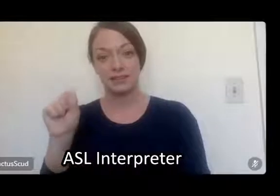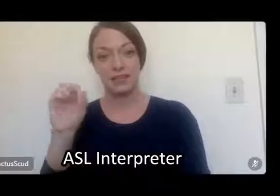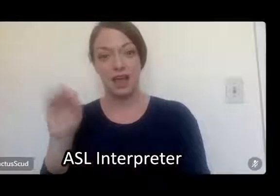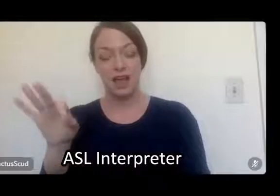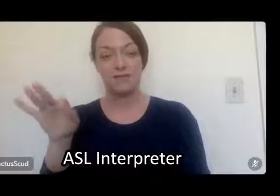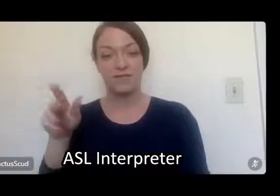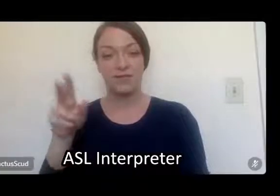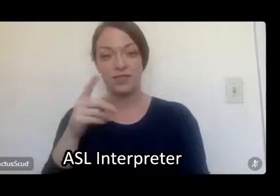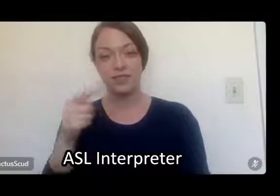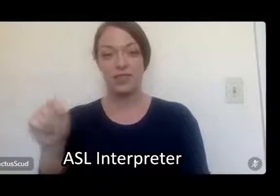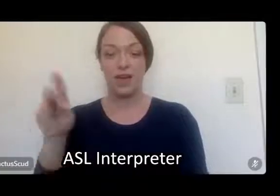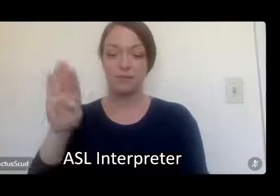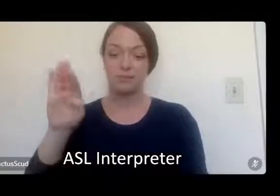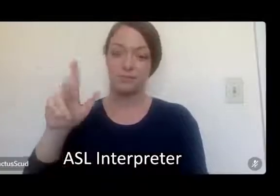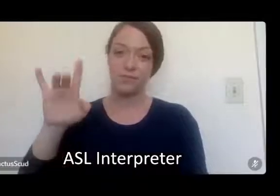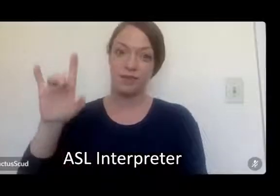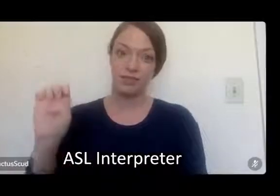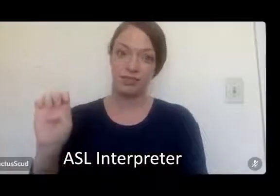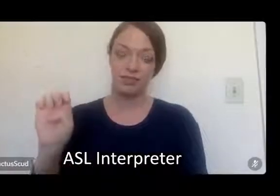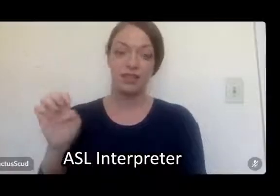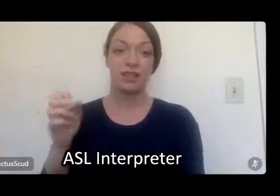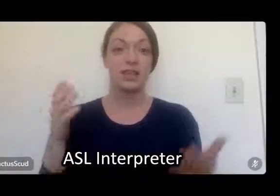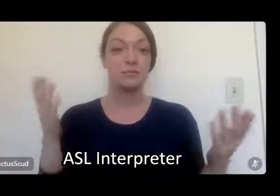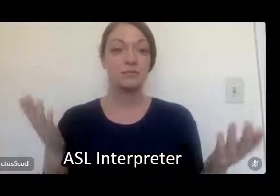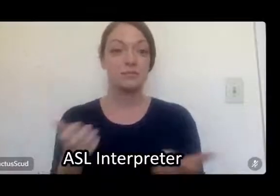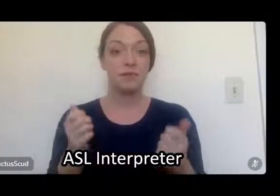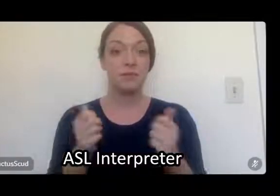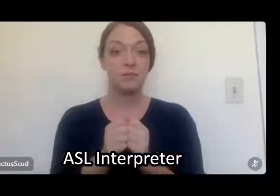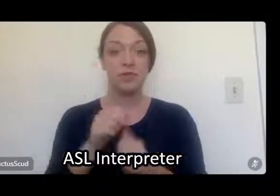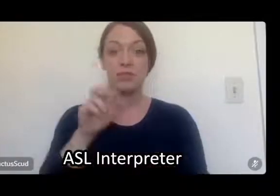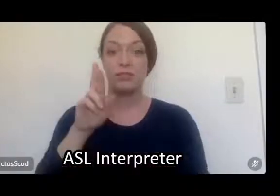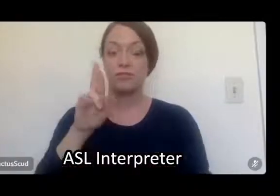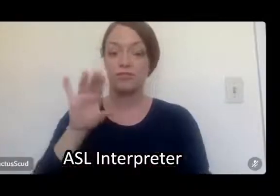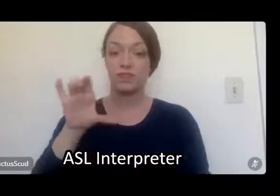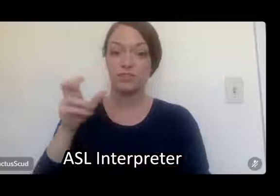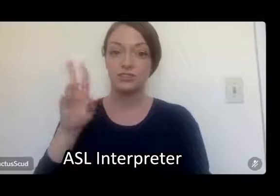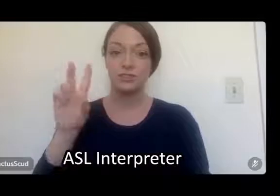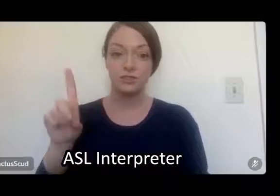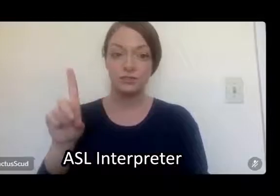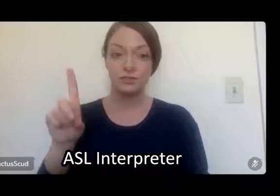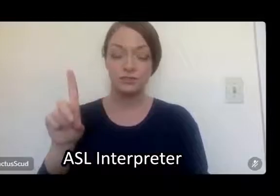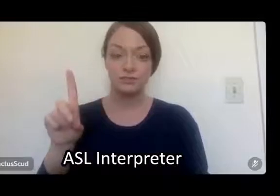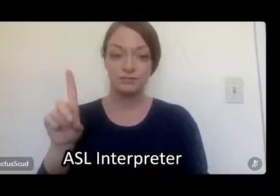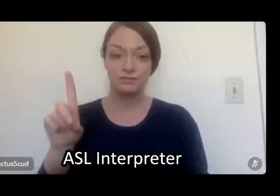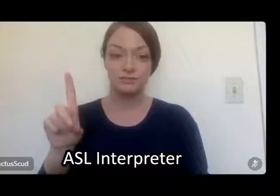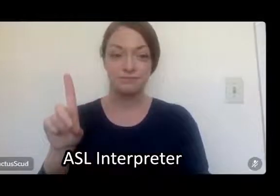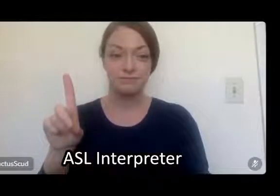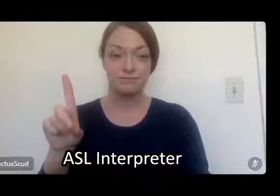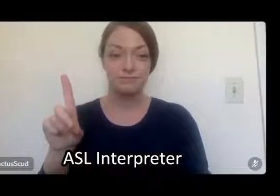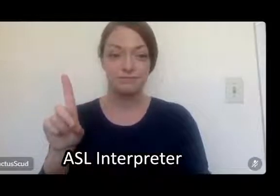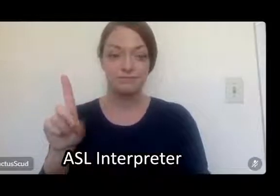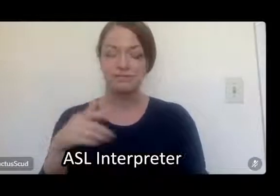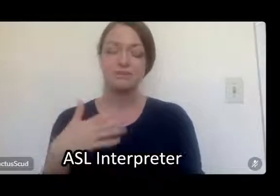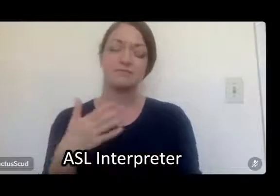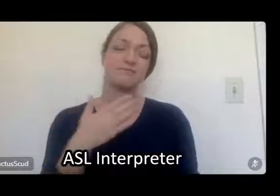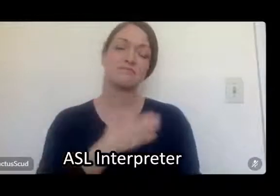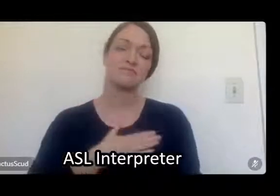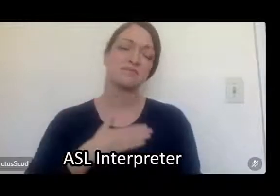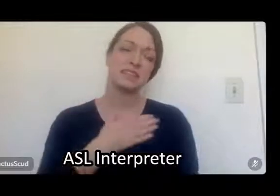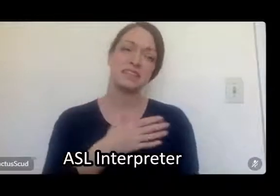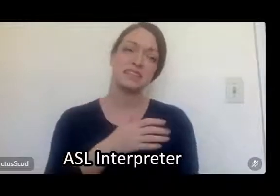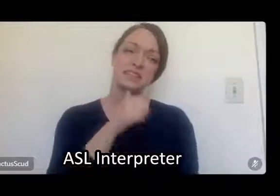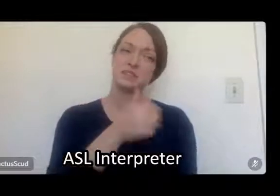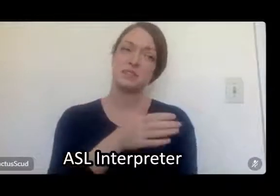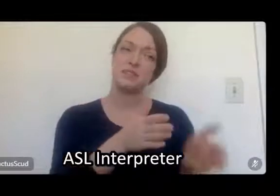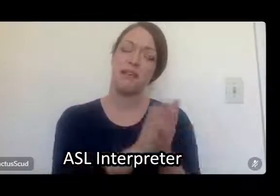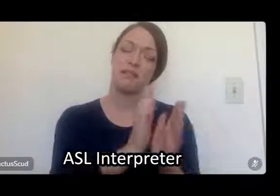Jim, and I am here with Richard from Knights of the Braille. Don't ask me to spell my name. You know I'm